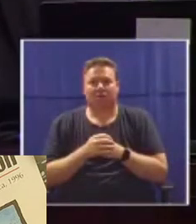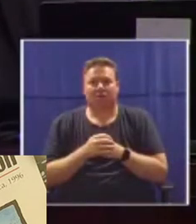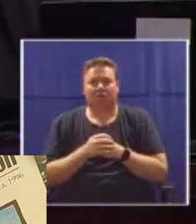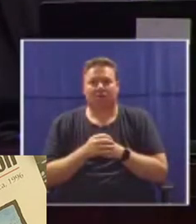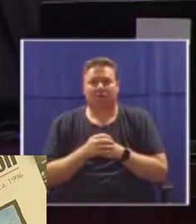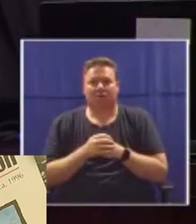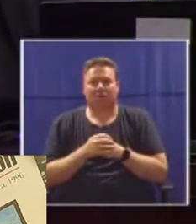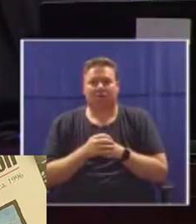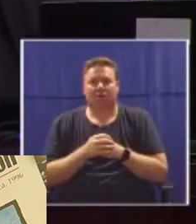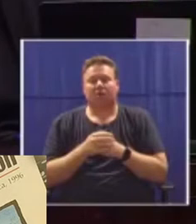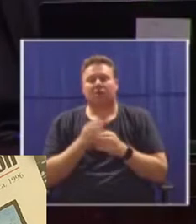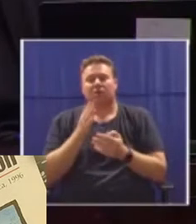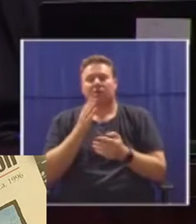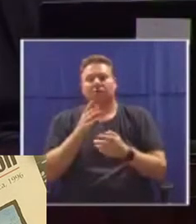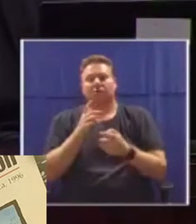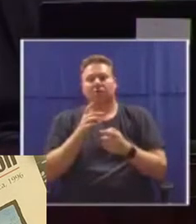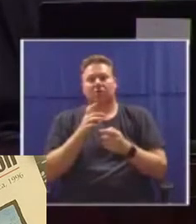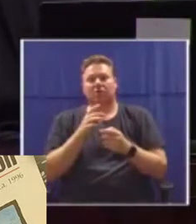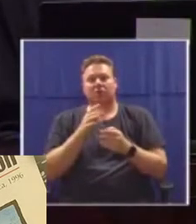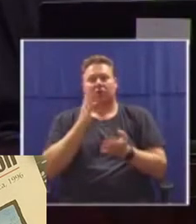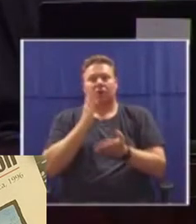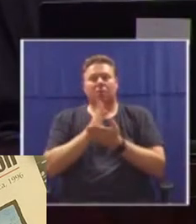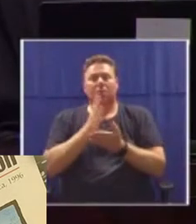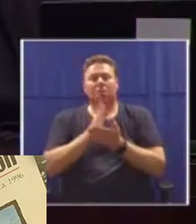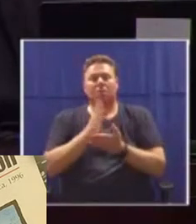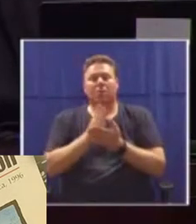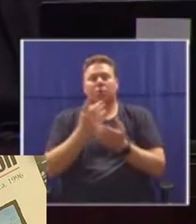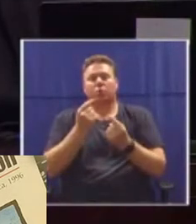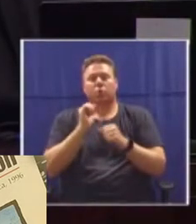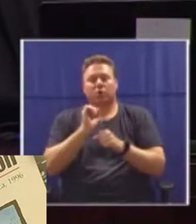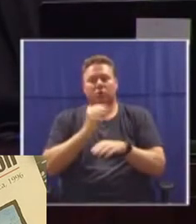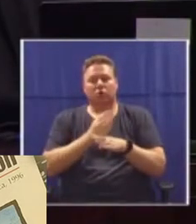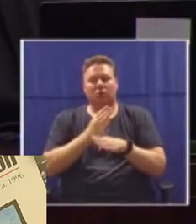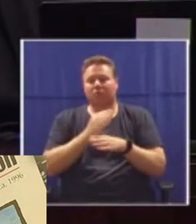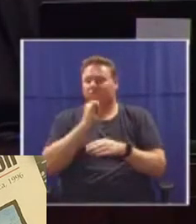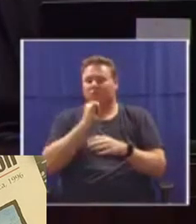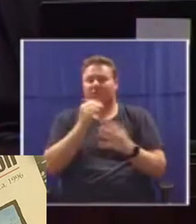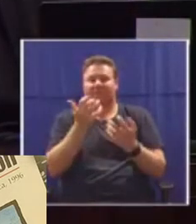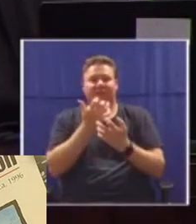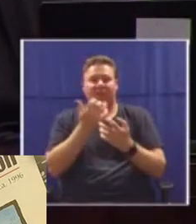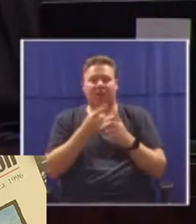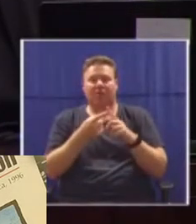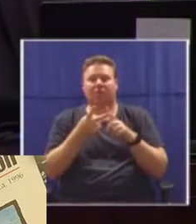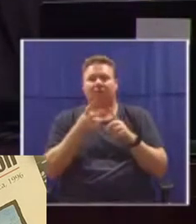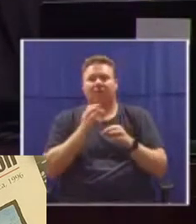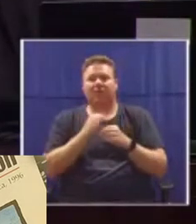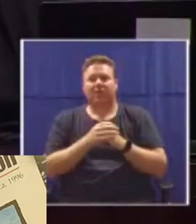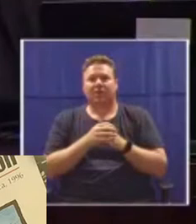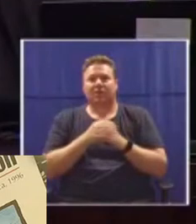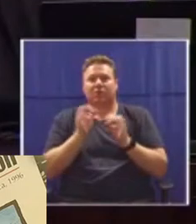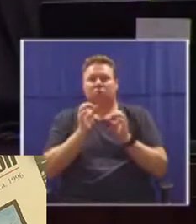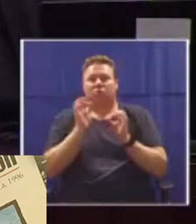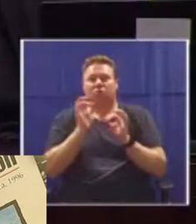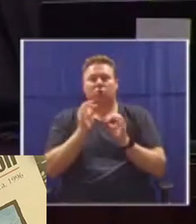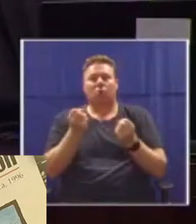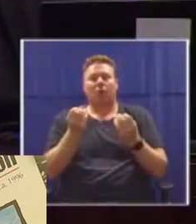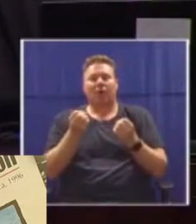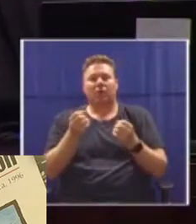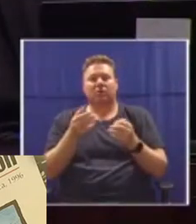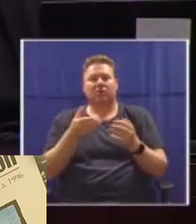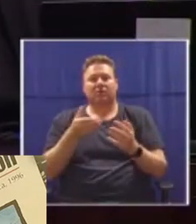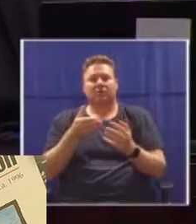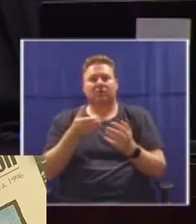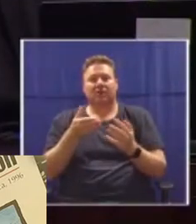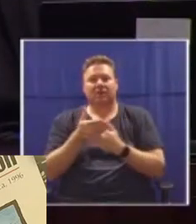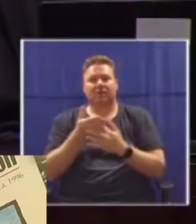execute its mandate without fear, favor, or prejudice. And no amount of interference should be tolerated.